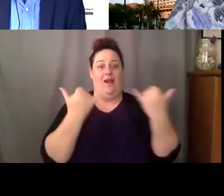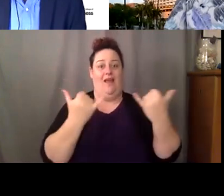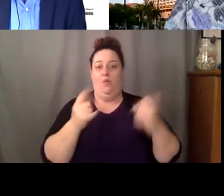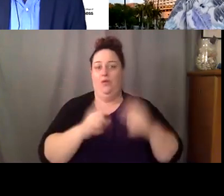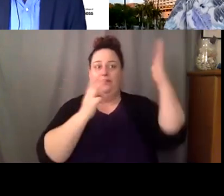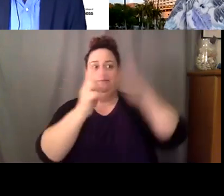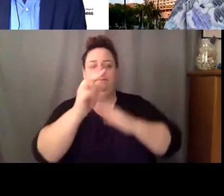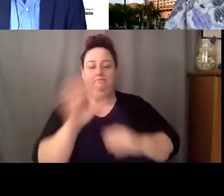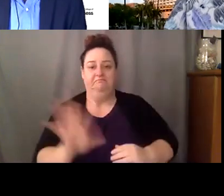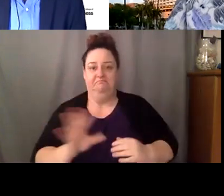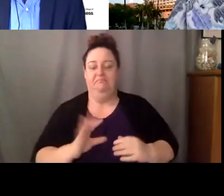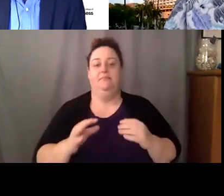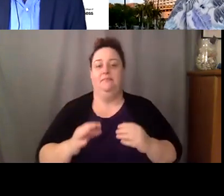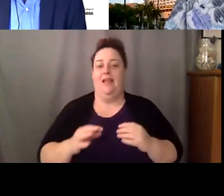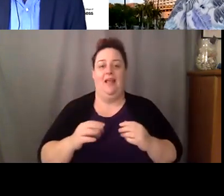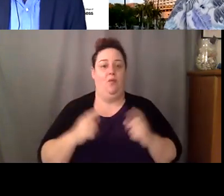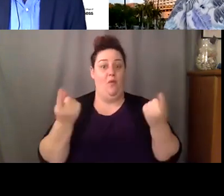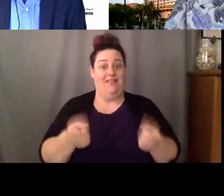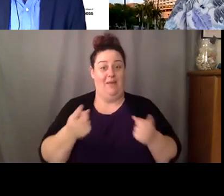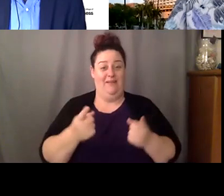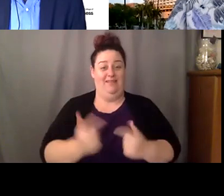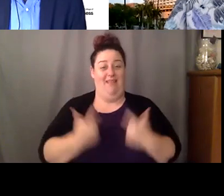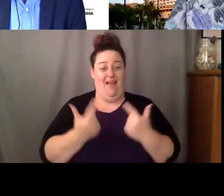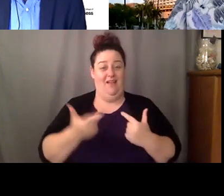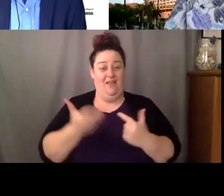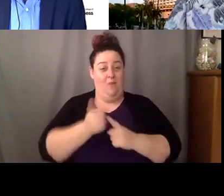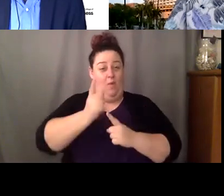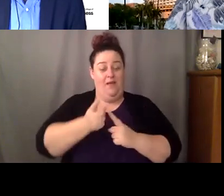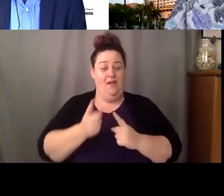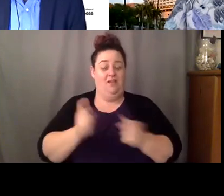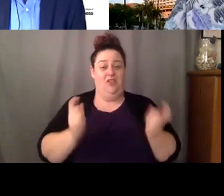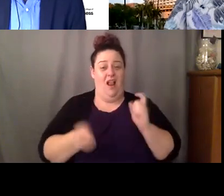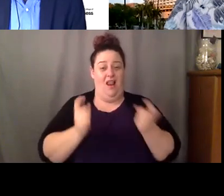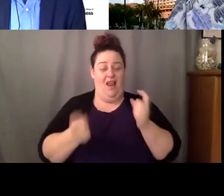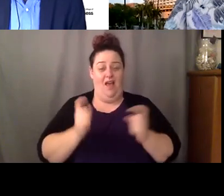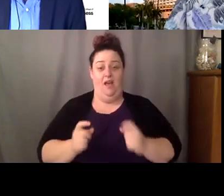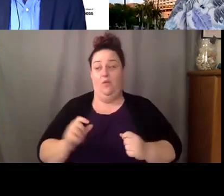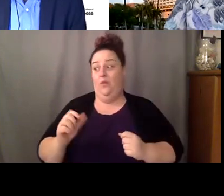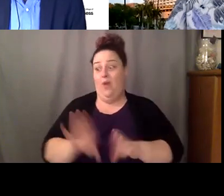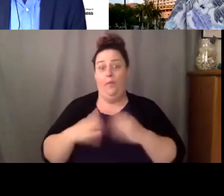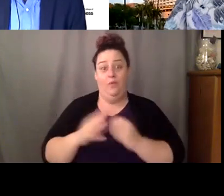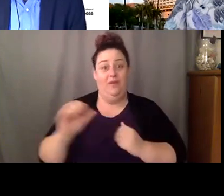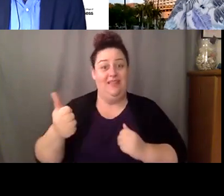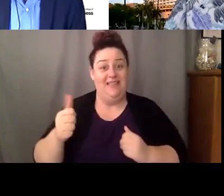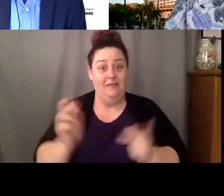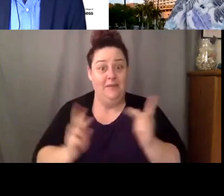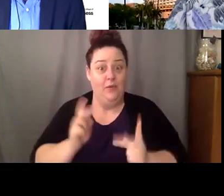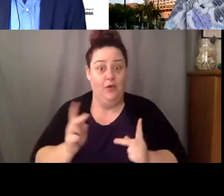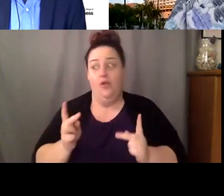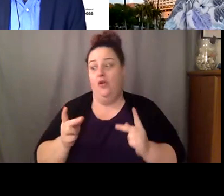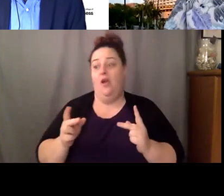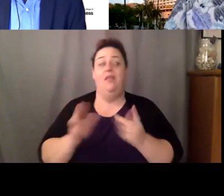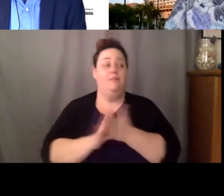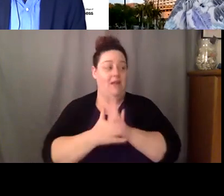current. And they moved a lot. You know, when we reopened, we had a strict 10 person, no more. And then it started to